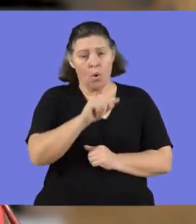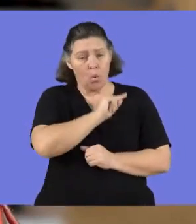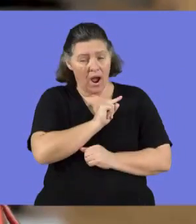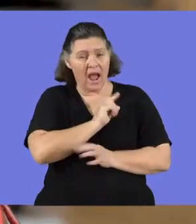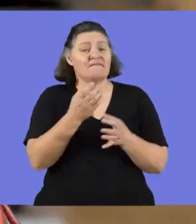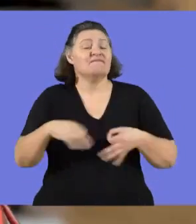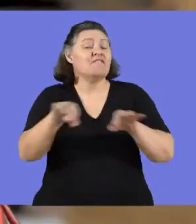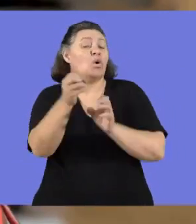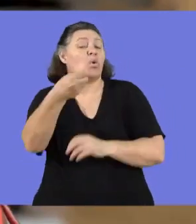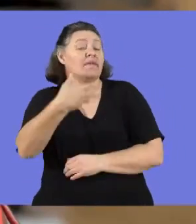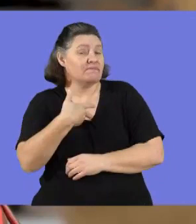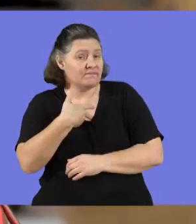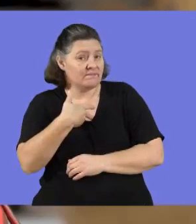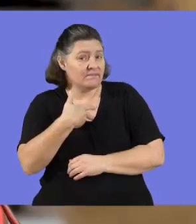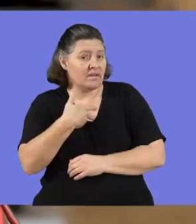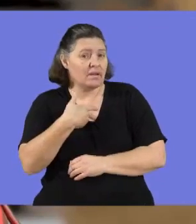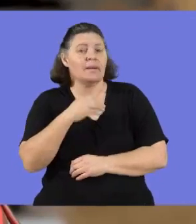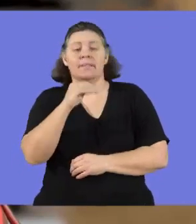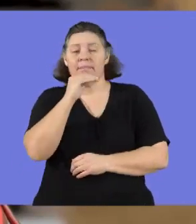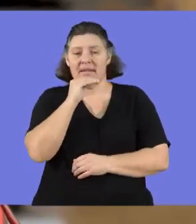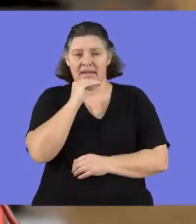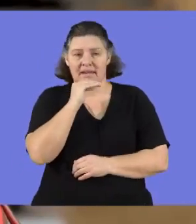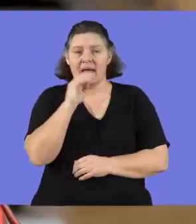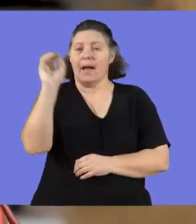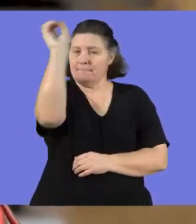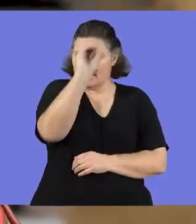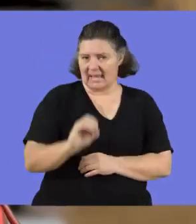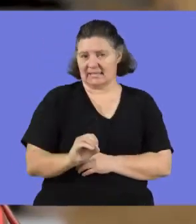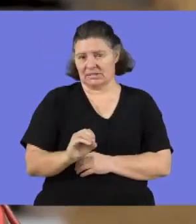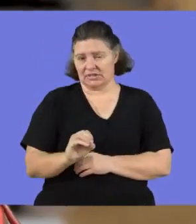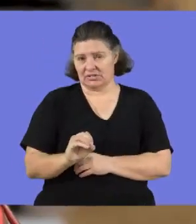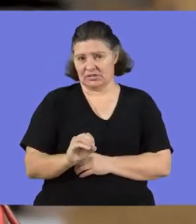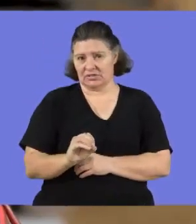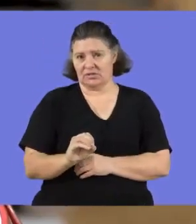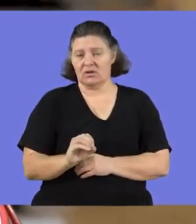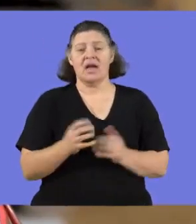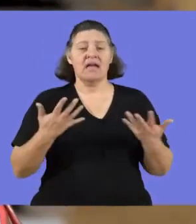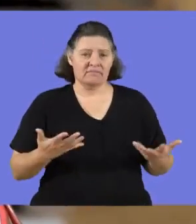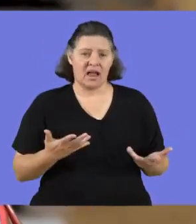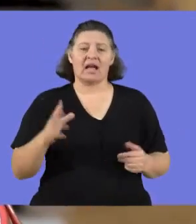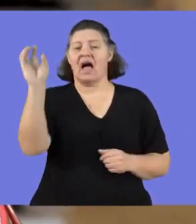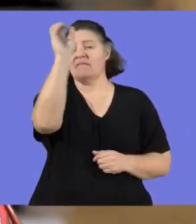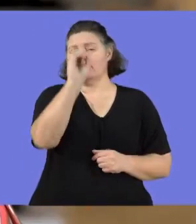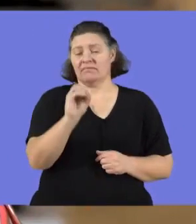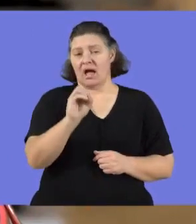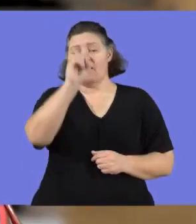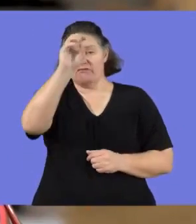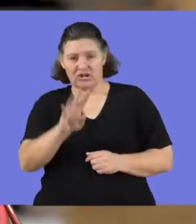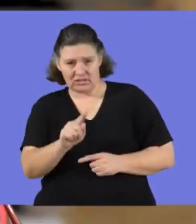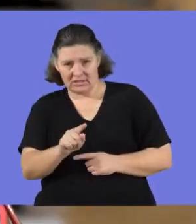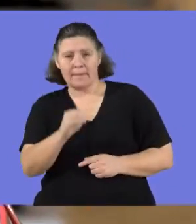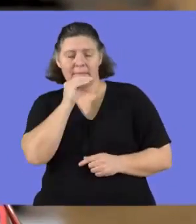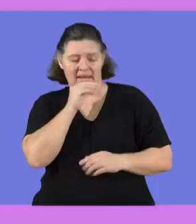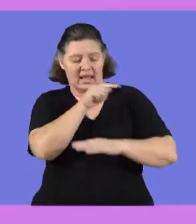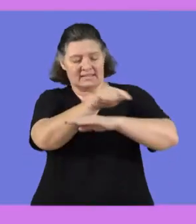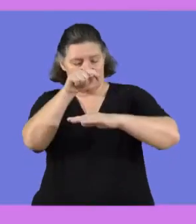form, because the value that is given will be in a percentage form. So as we convert to a fraction form,